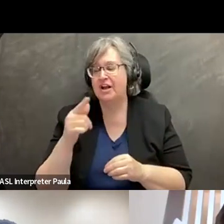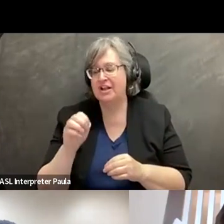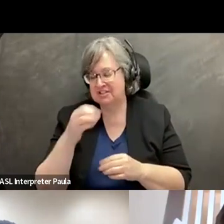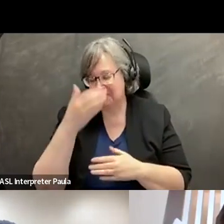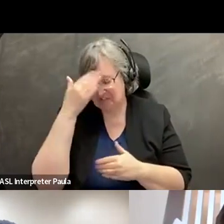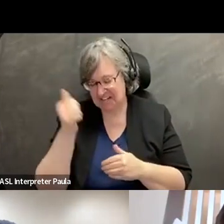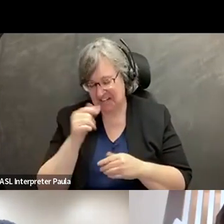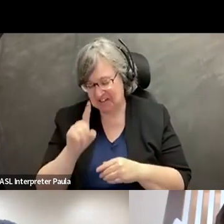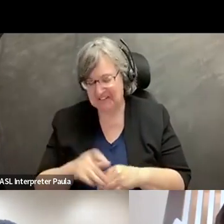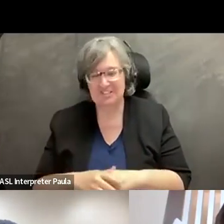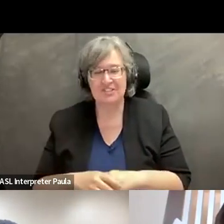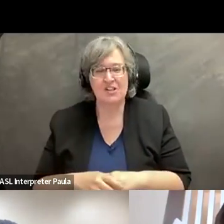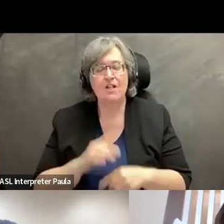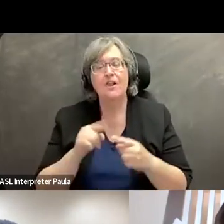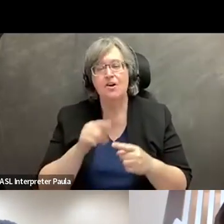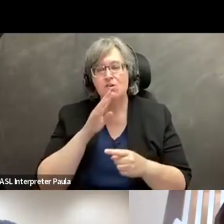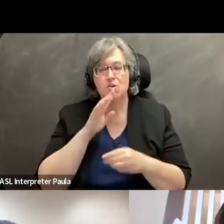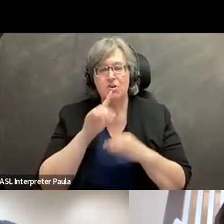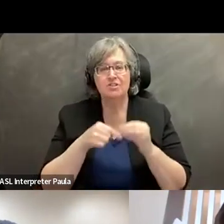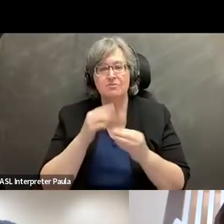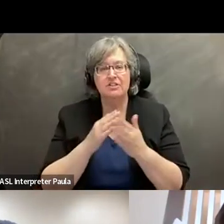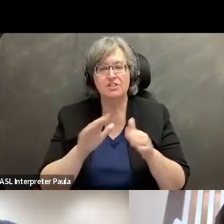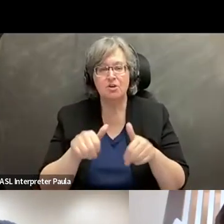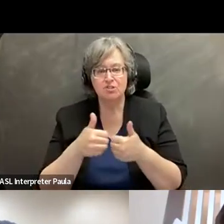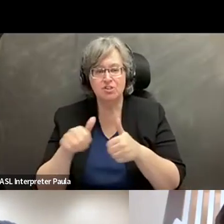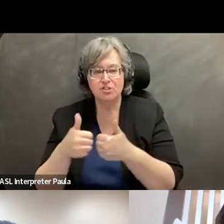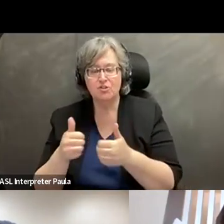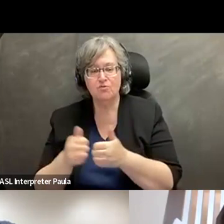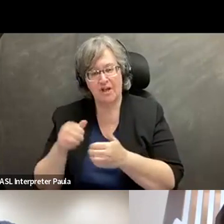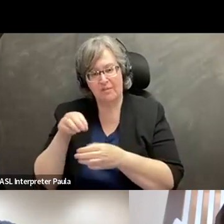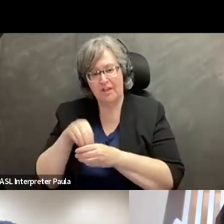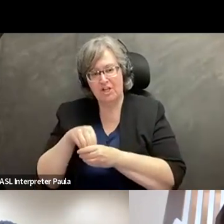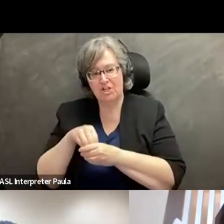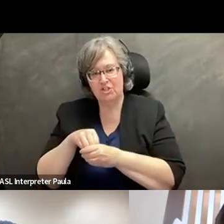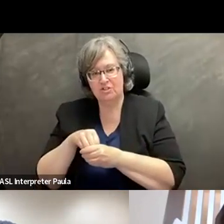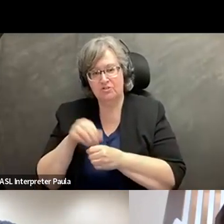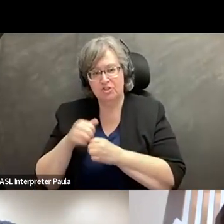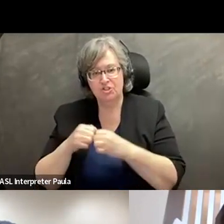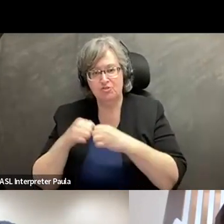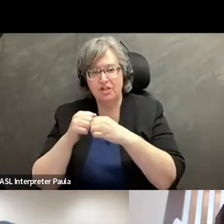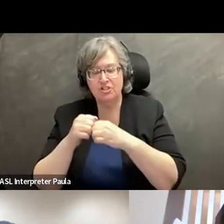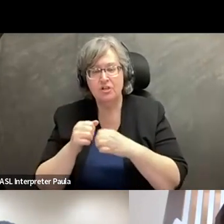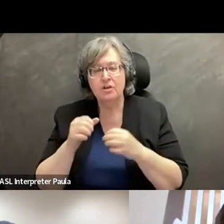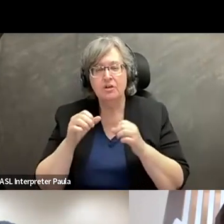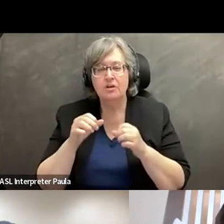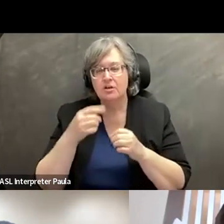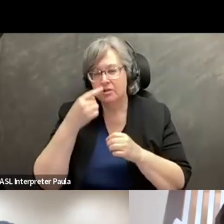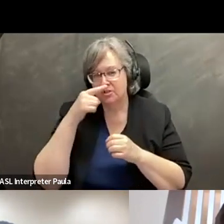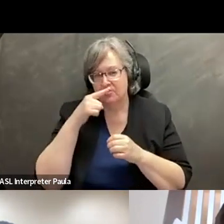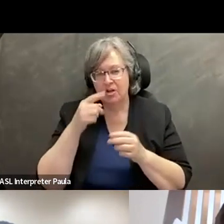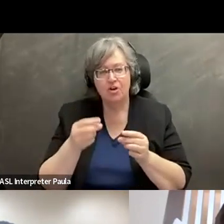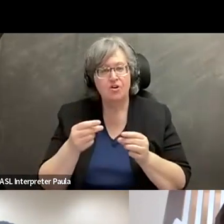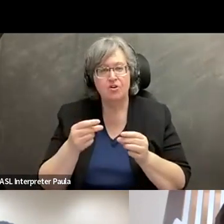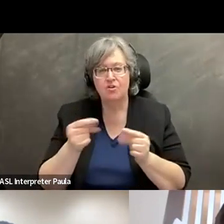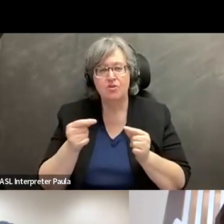totally. When you talk about some of the challenges with the internal infrastructure, can you give like a quick example,